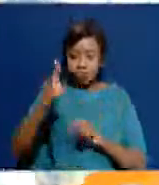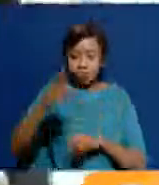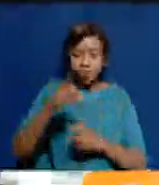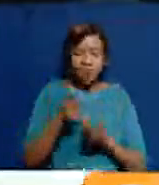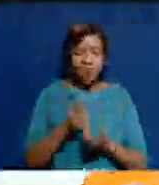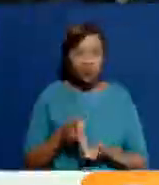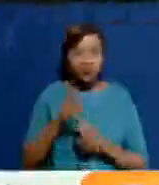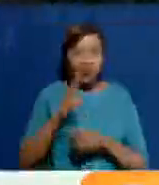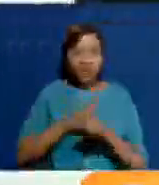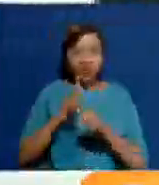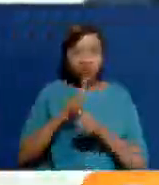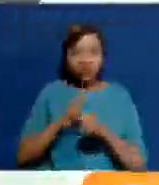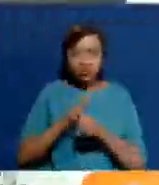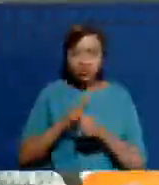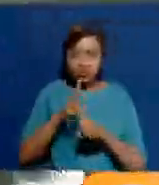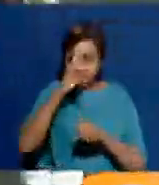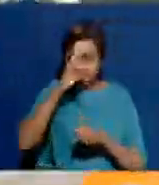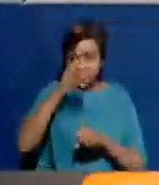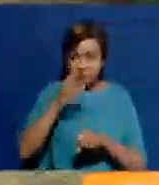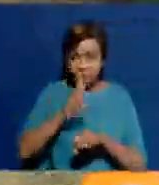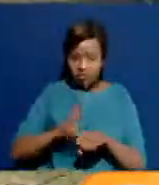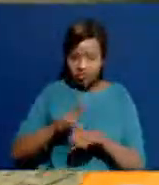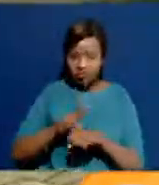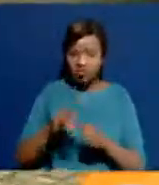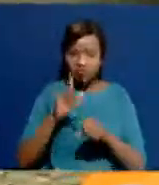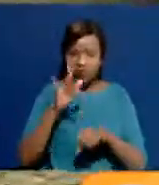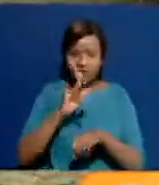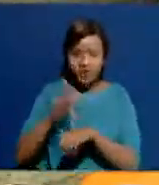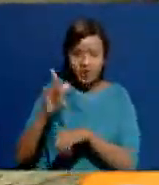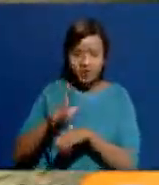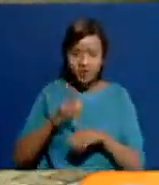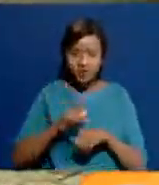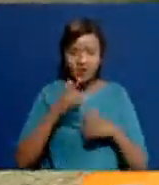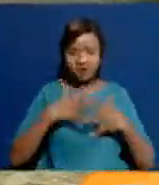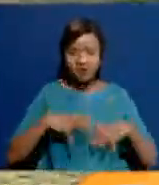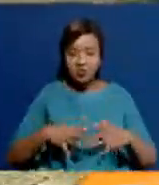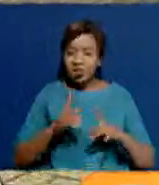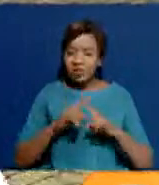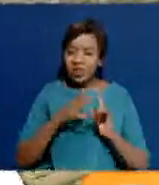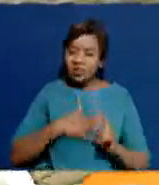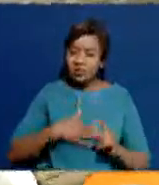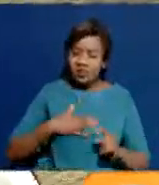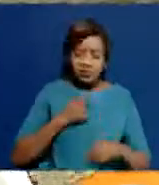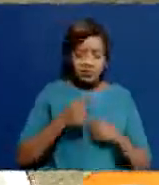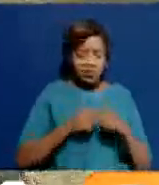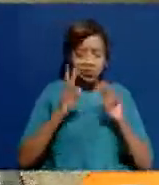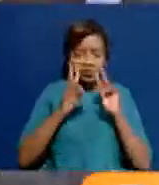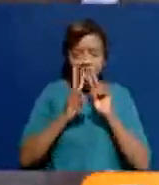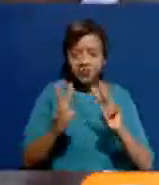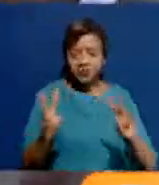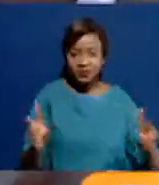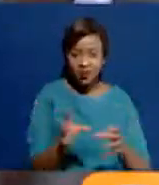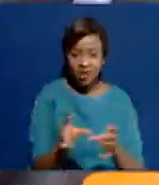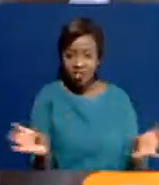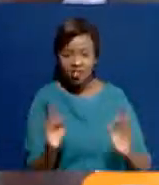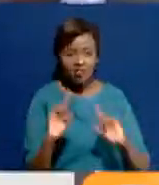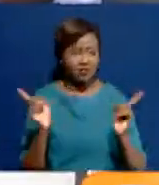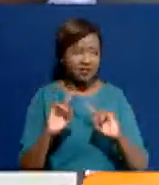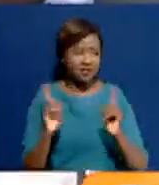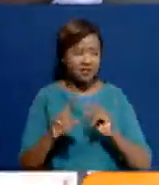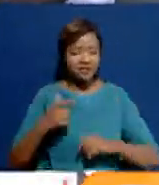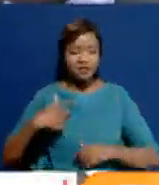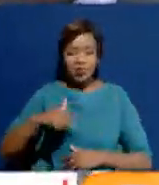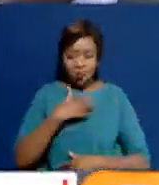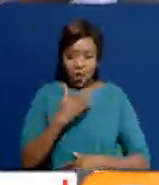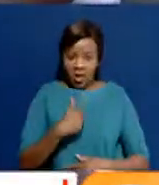settle political scores and urged Kenyans to remain peaceful and not allow division to bring strife. We have our